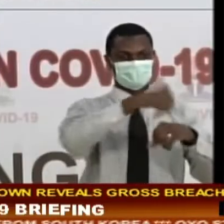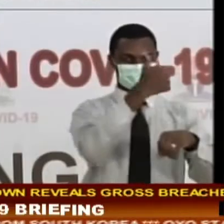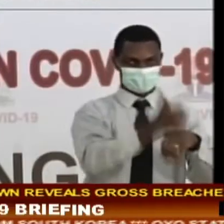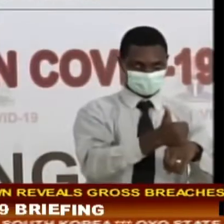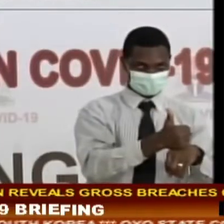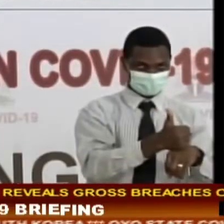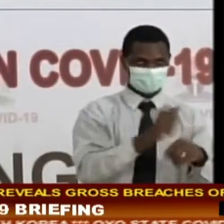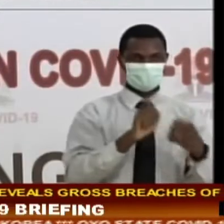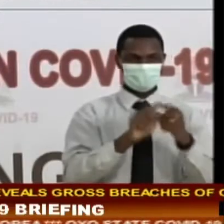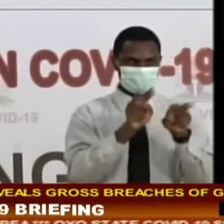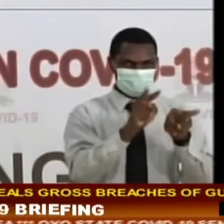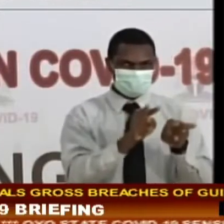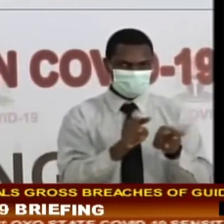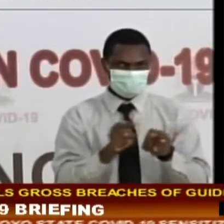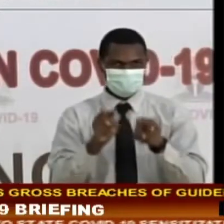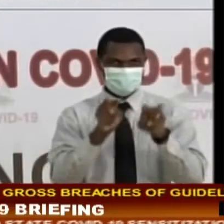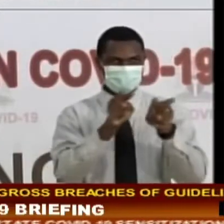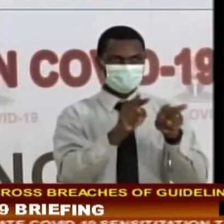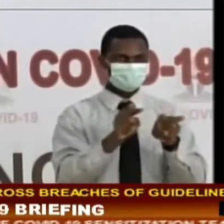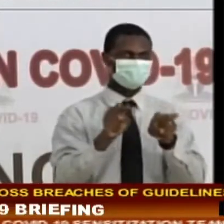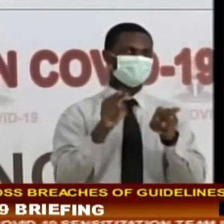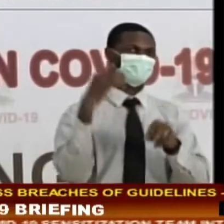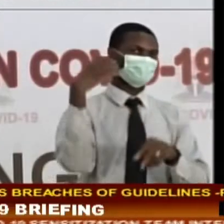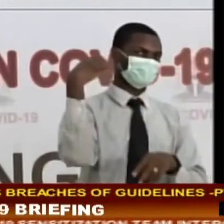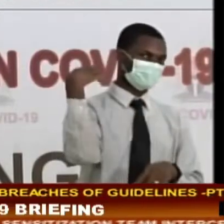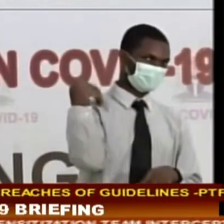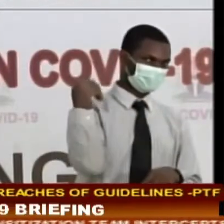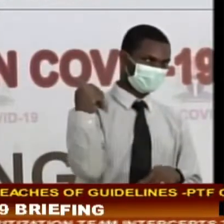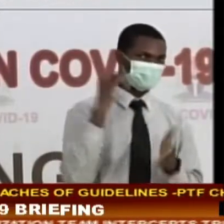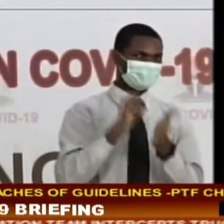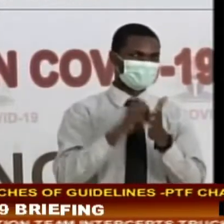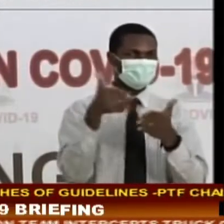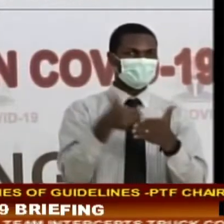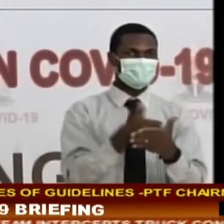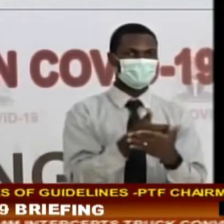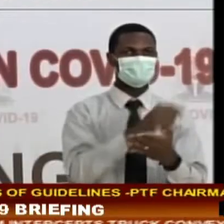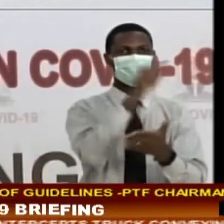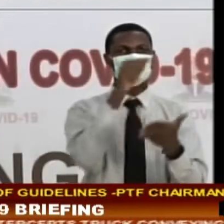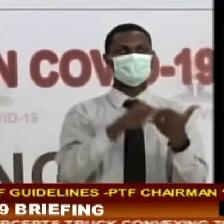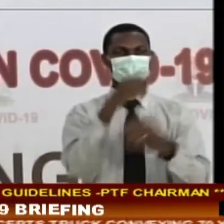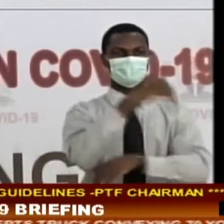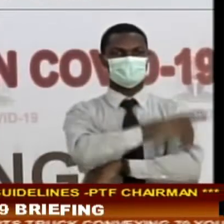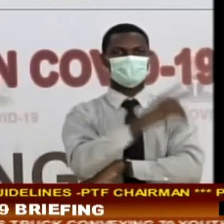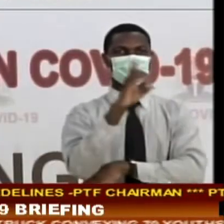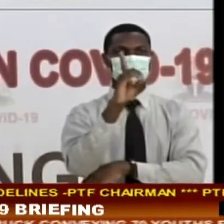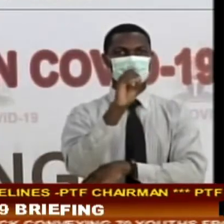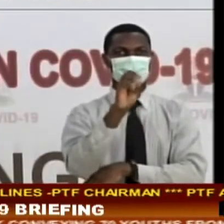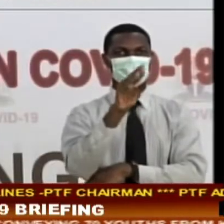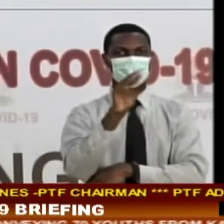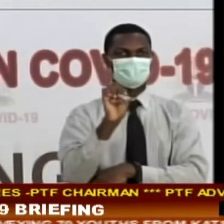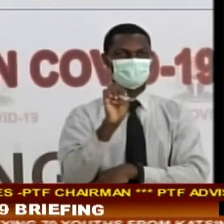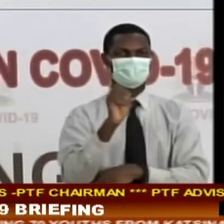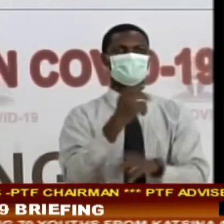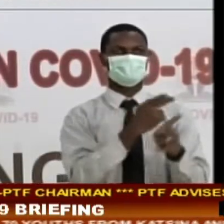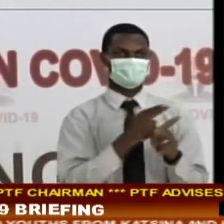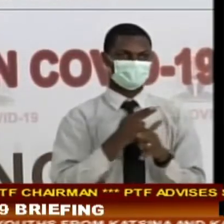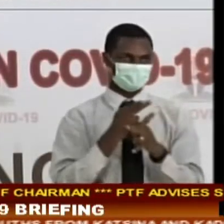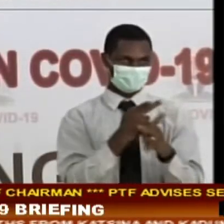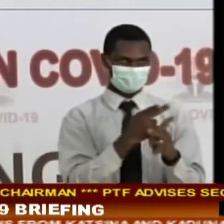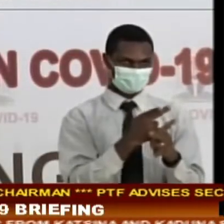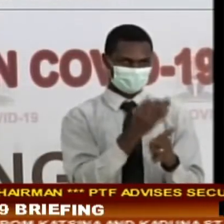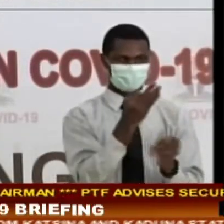to oversee the newly donated this day Dome treatment facility the